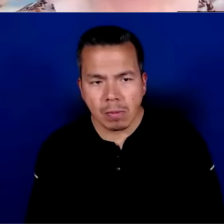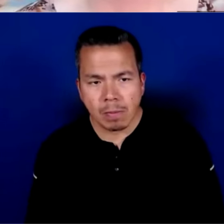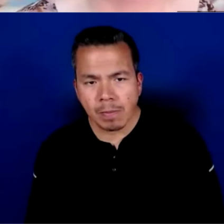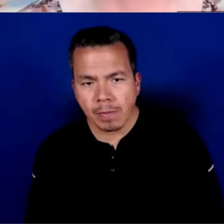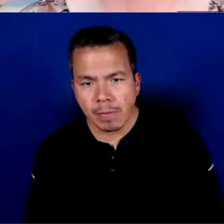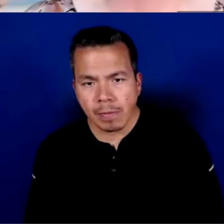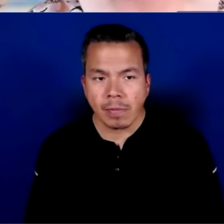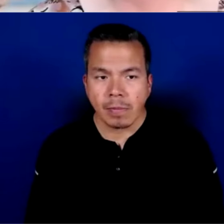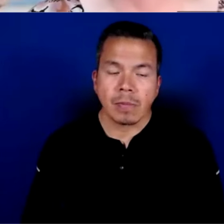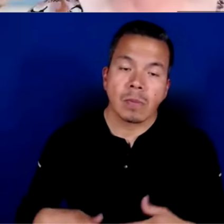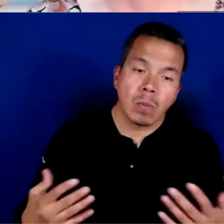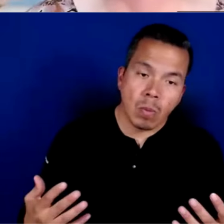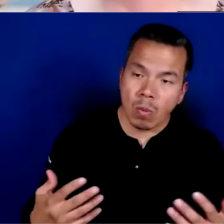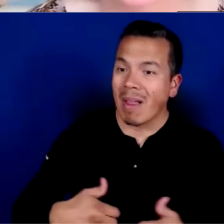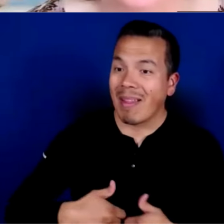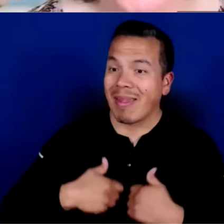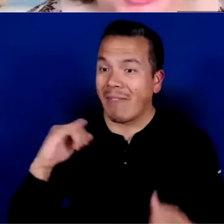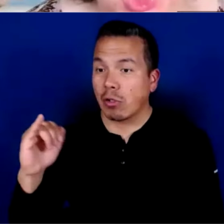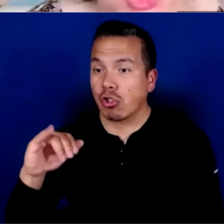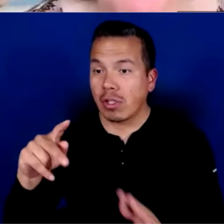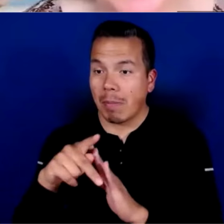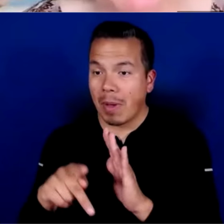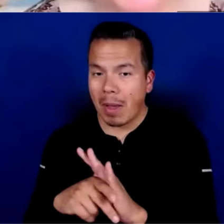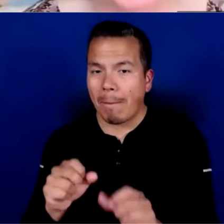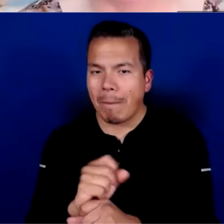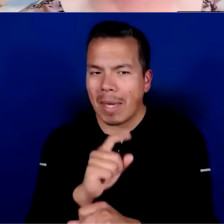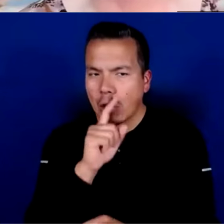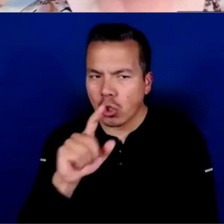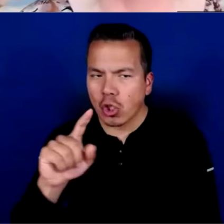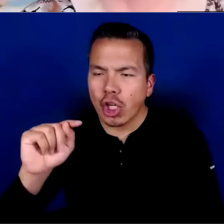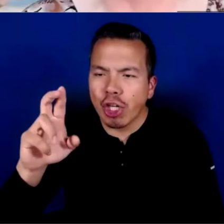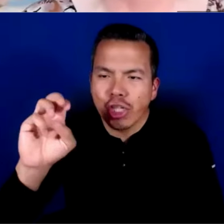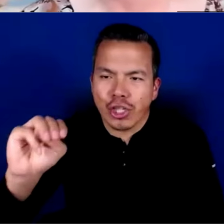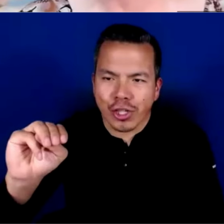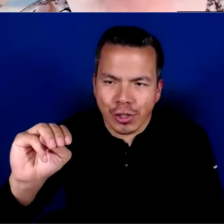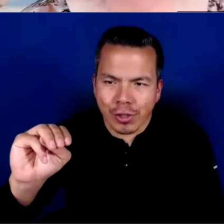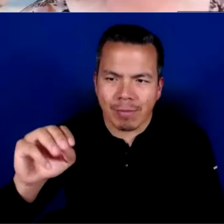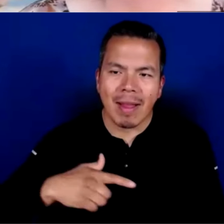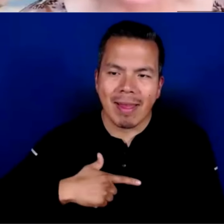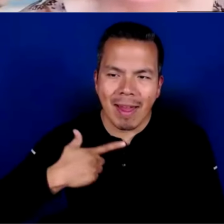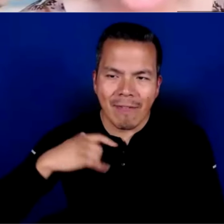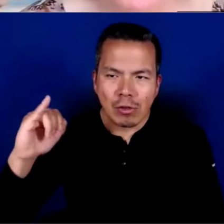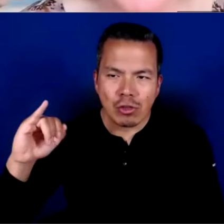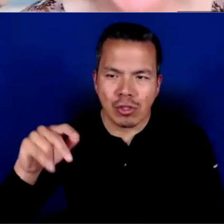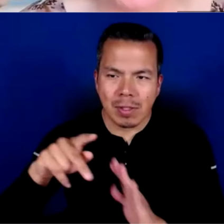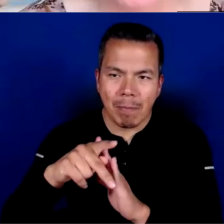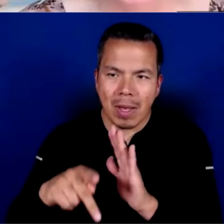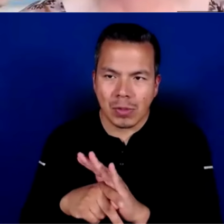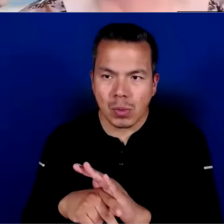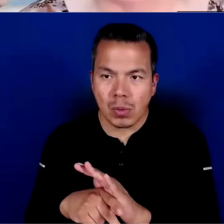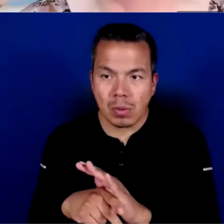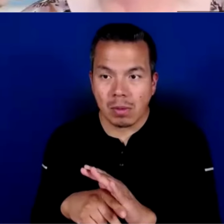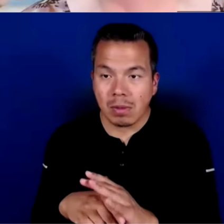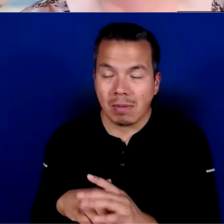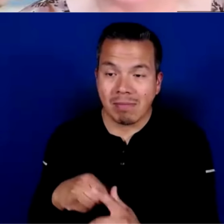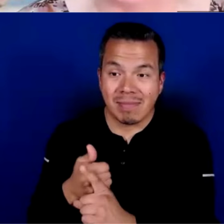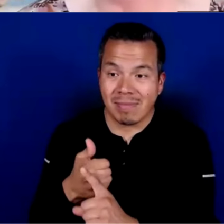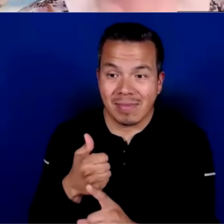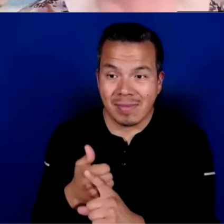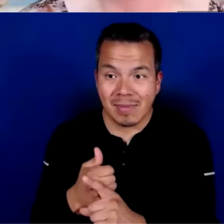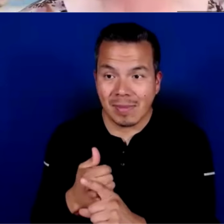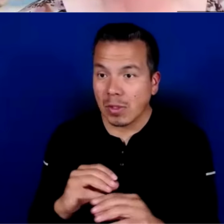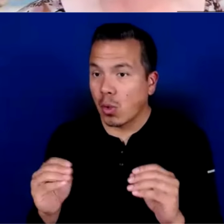life insurance policy, make sure it's a term life insurance policy, which means it has no value until after